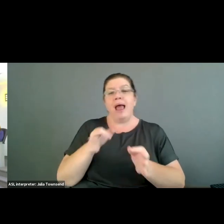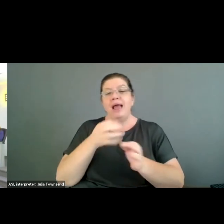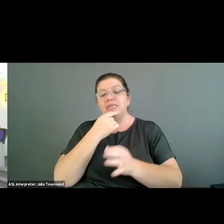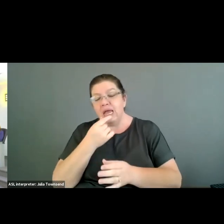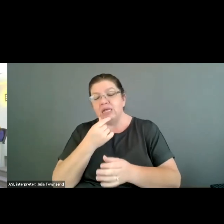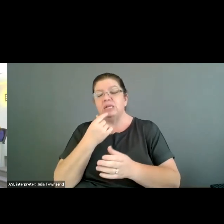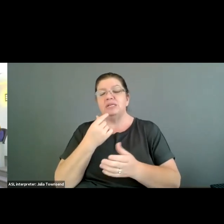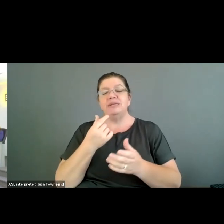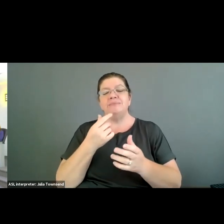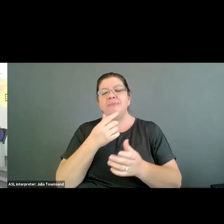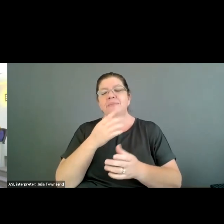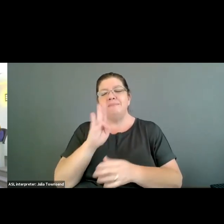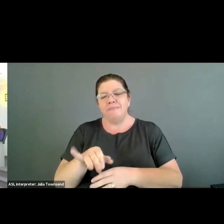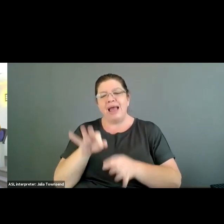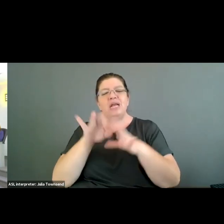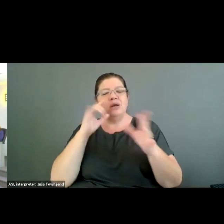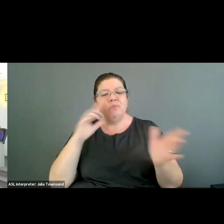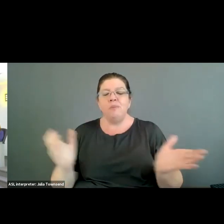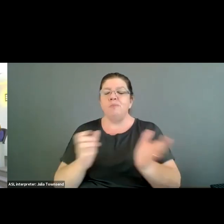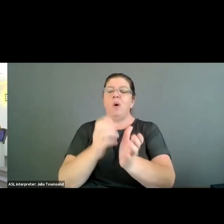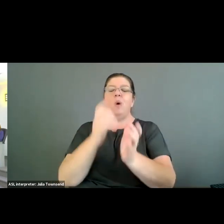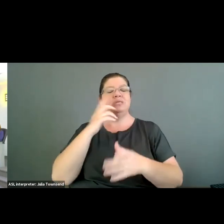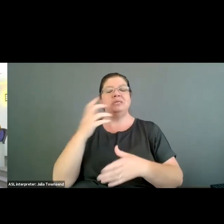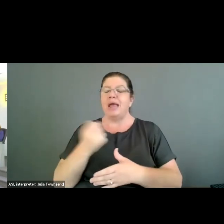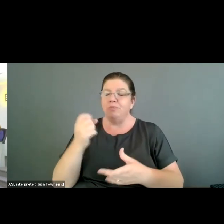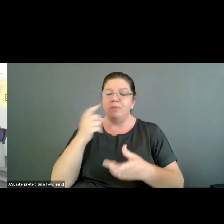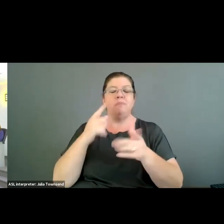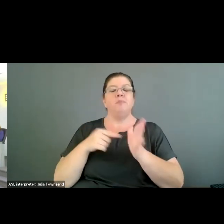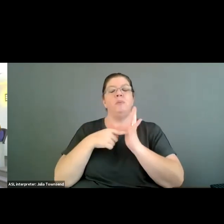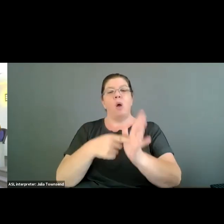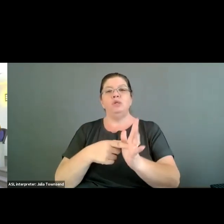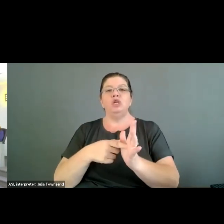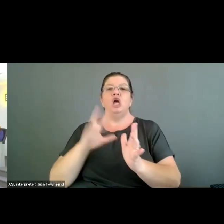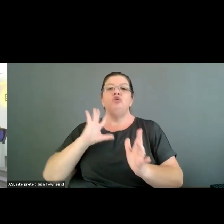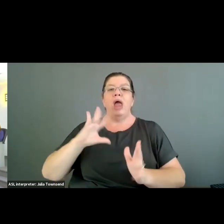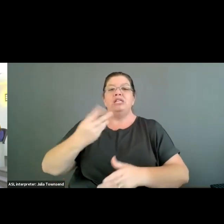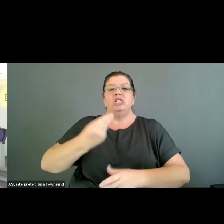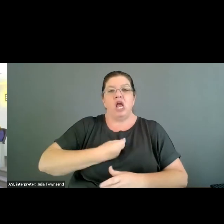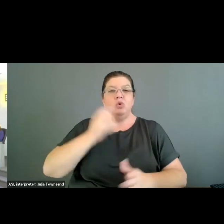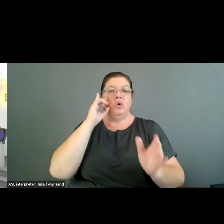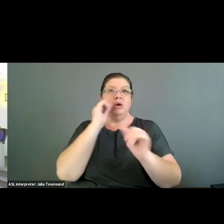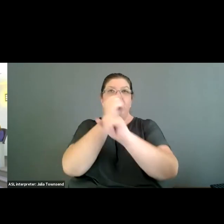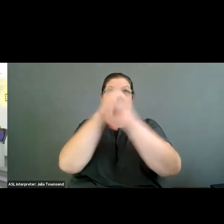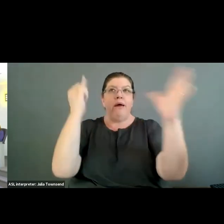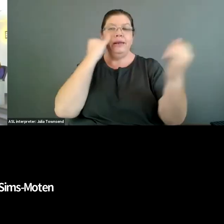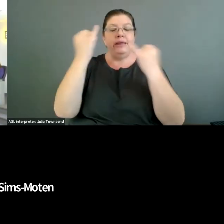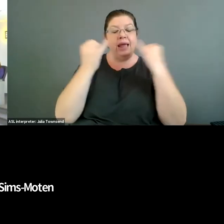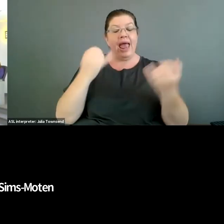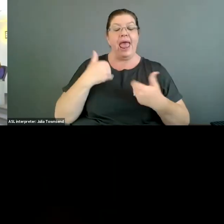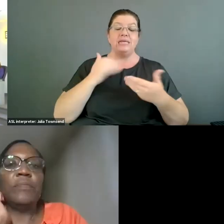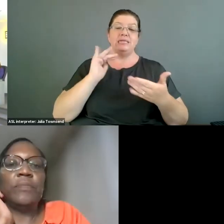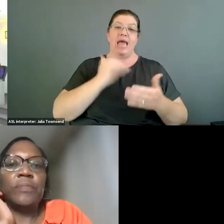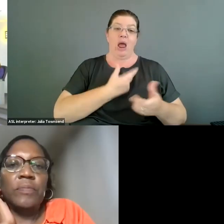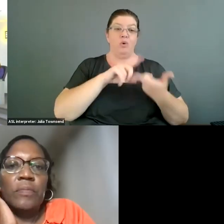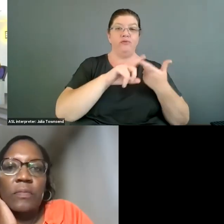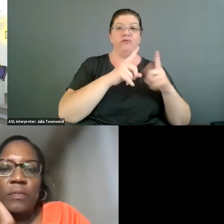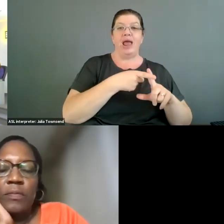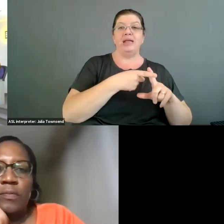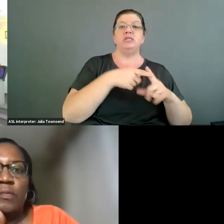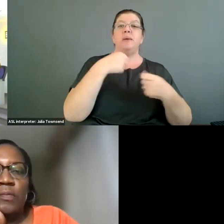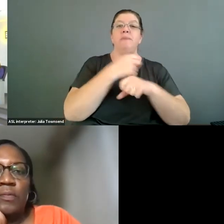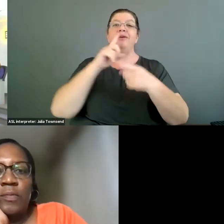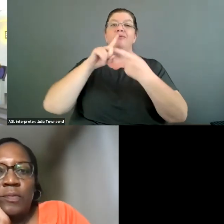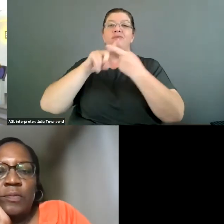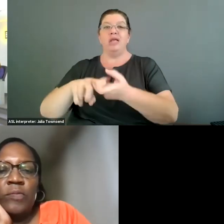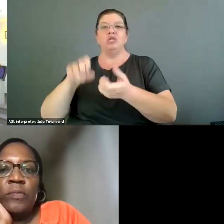solo and mutual masturbation, promotes transgender ideology, and has our children make friends with their provided counselors and teachers,